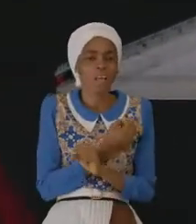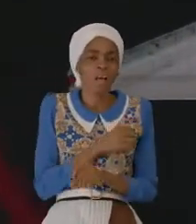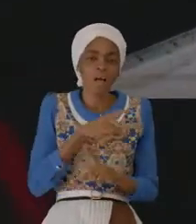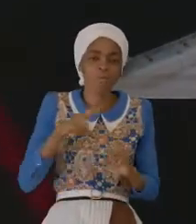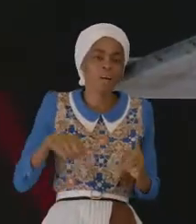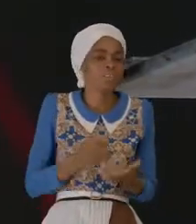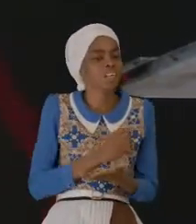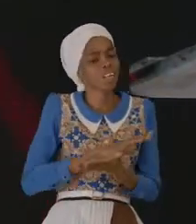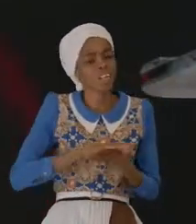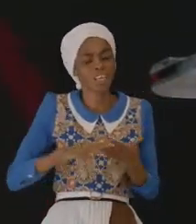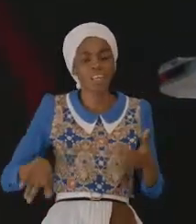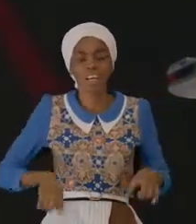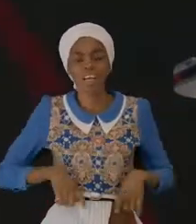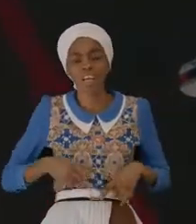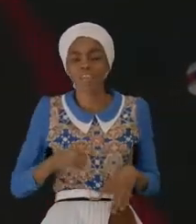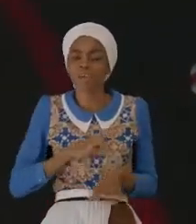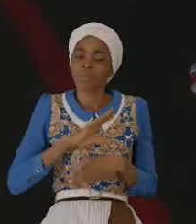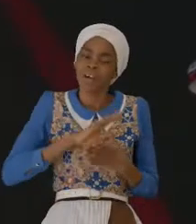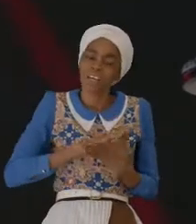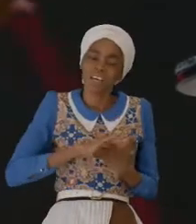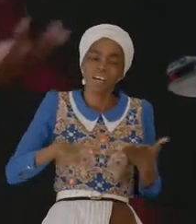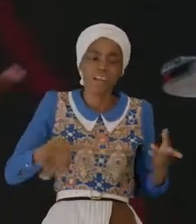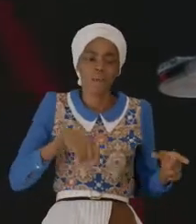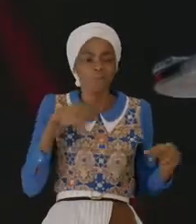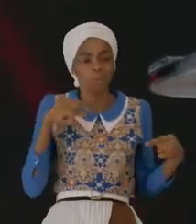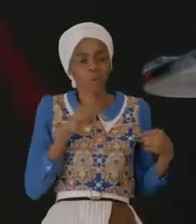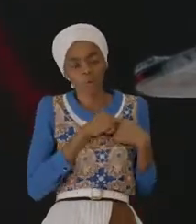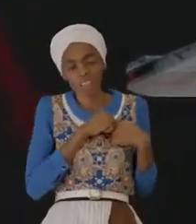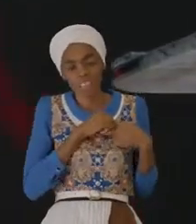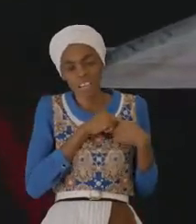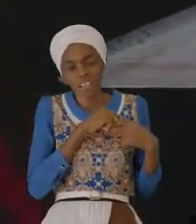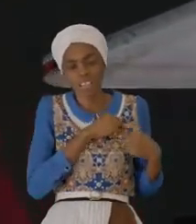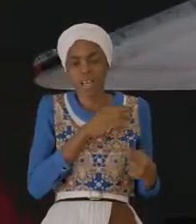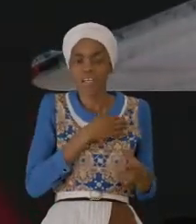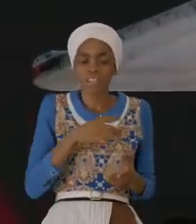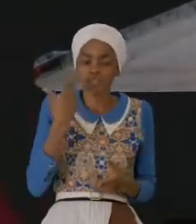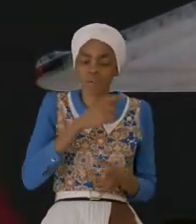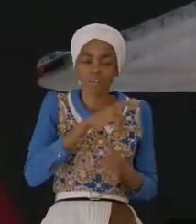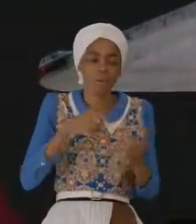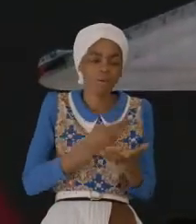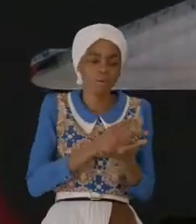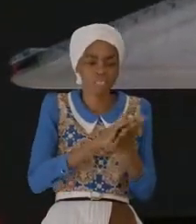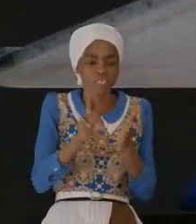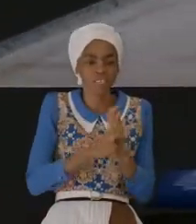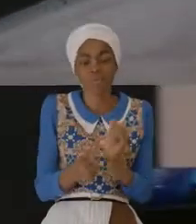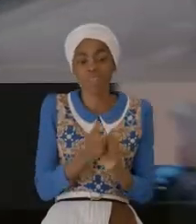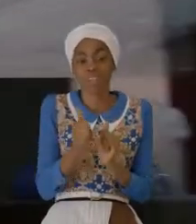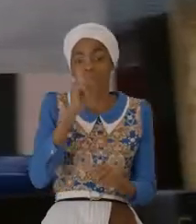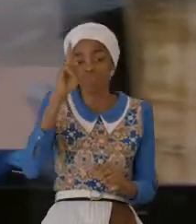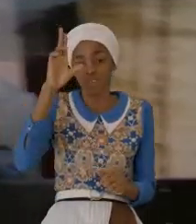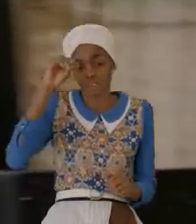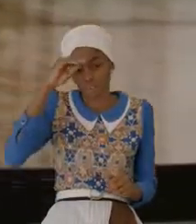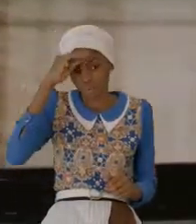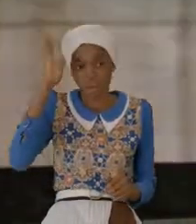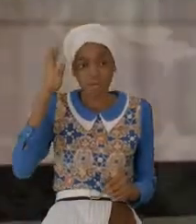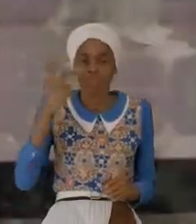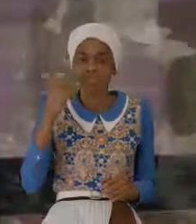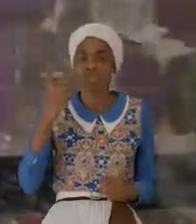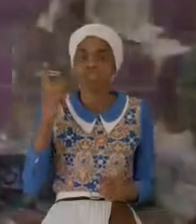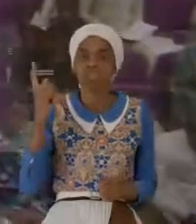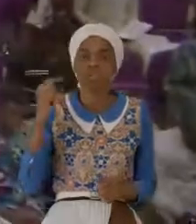and life about a clear conscience and they talk about Holiness without which no man shall say the Lord but they